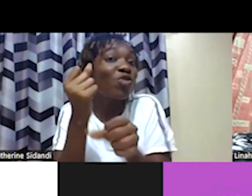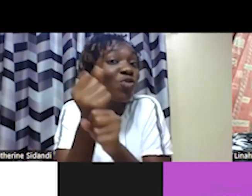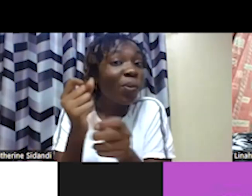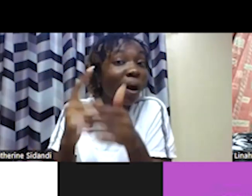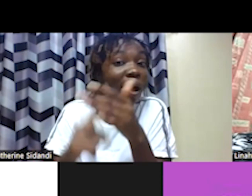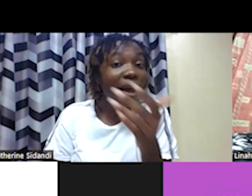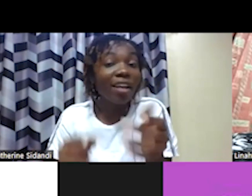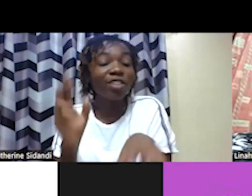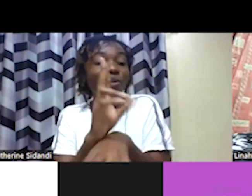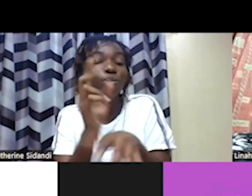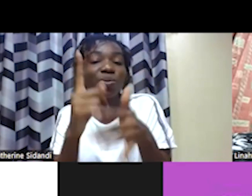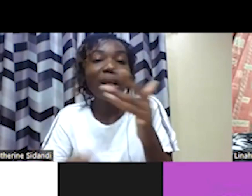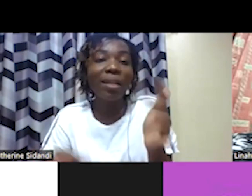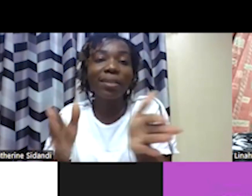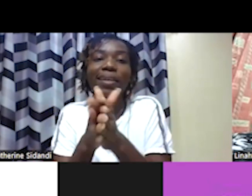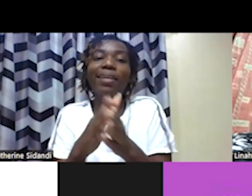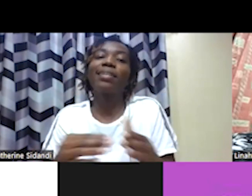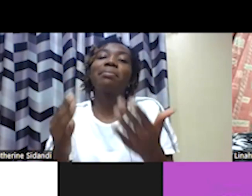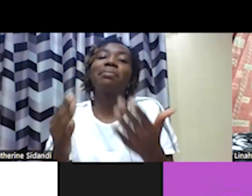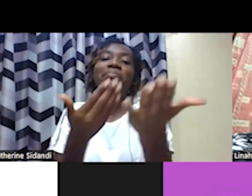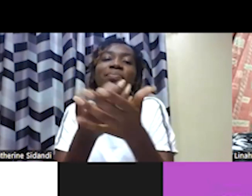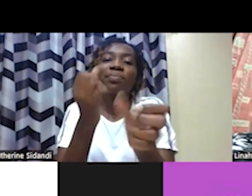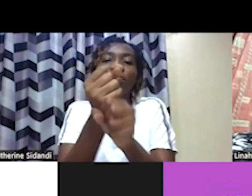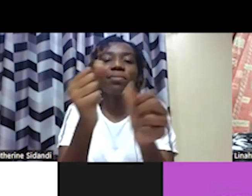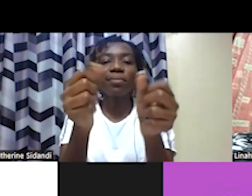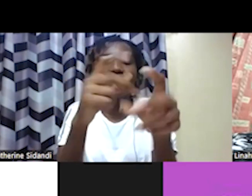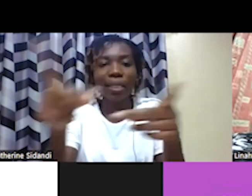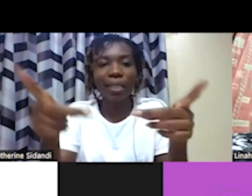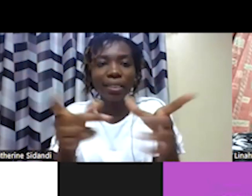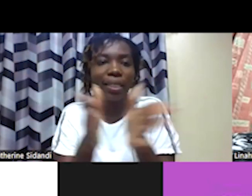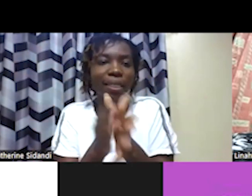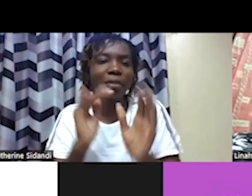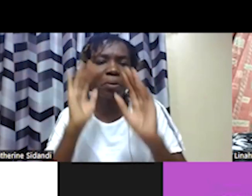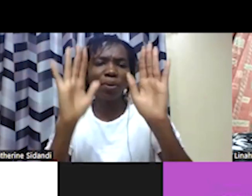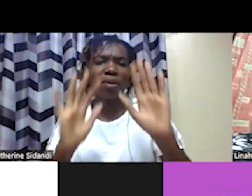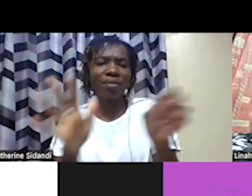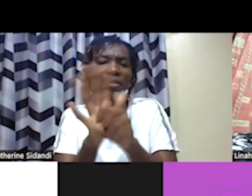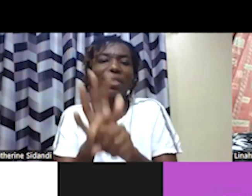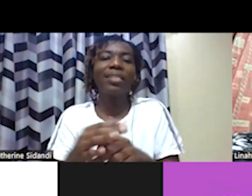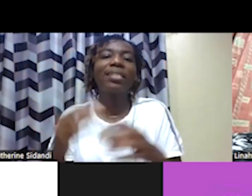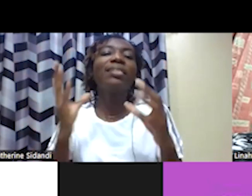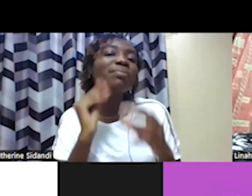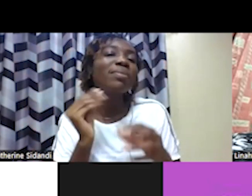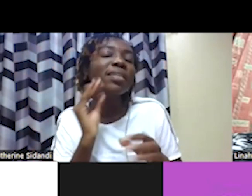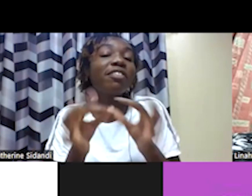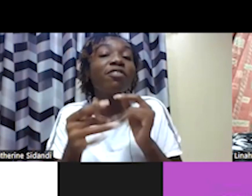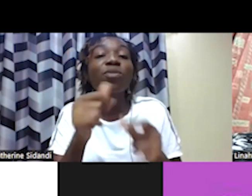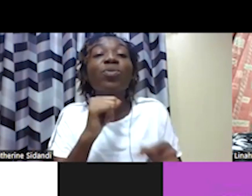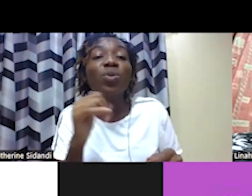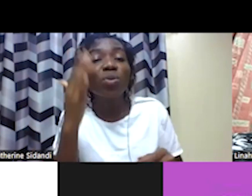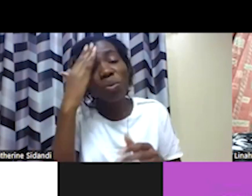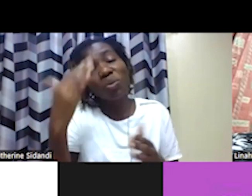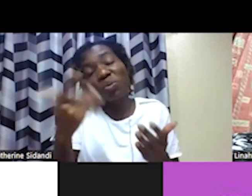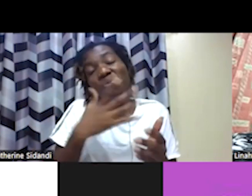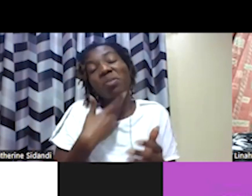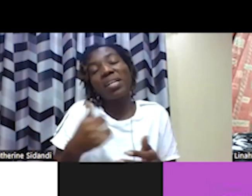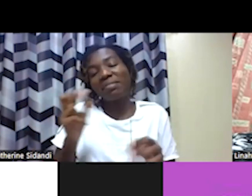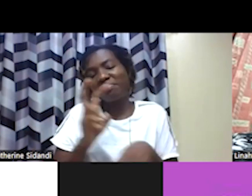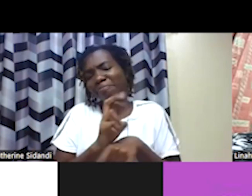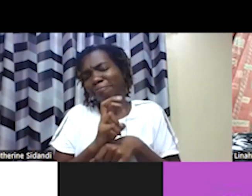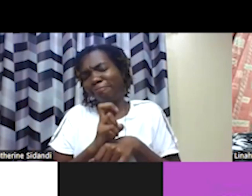it and how it applies with your workplace. And it's such an amazing experience. If you don't know what your personality is, or you just want to check,